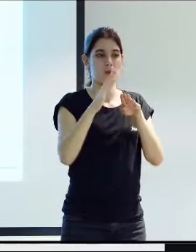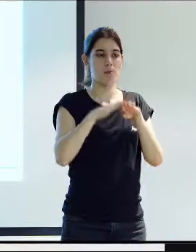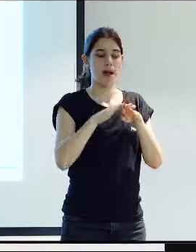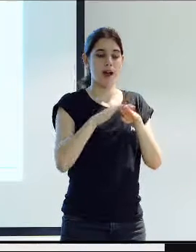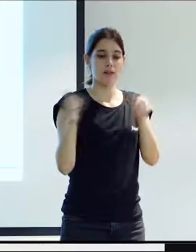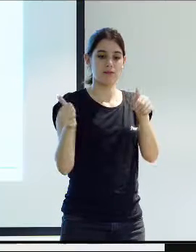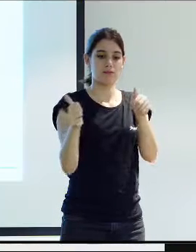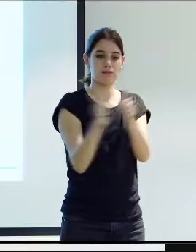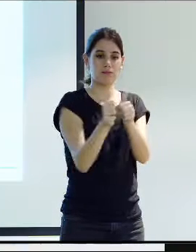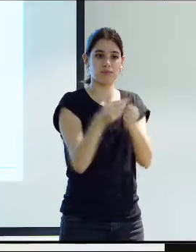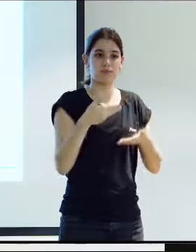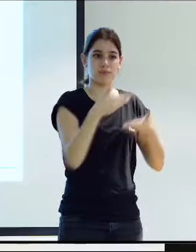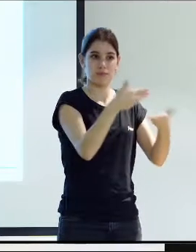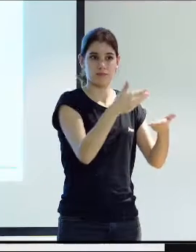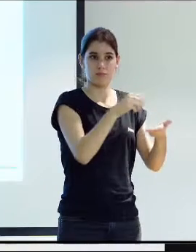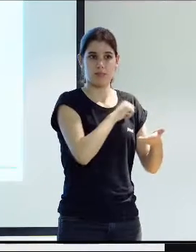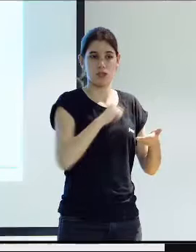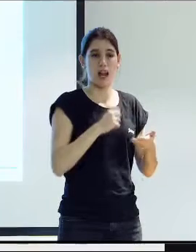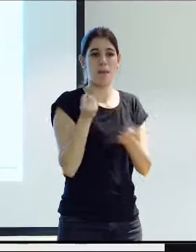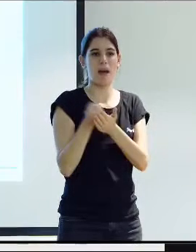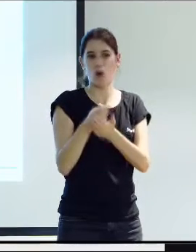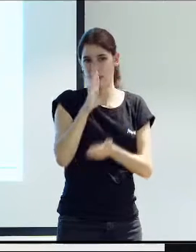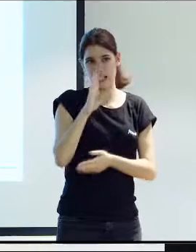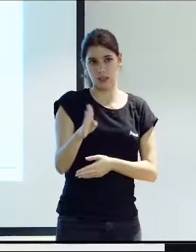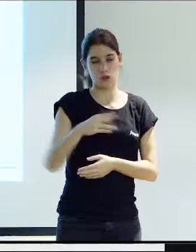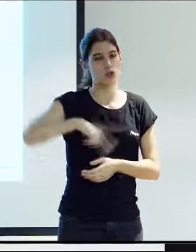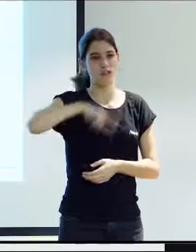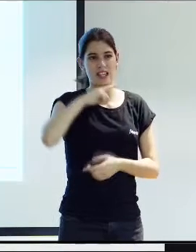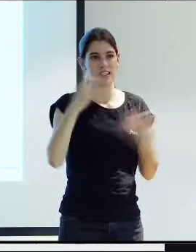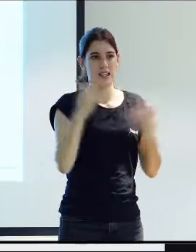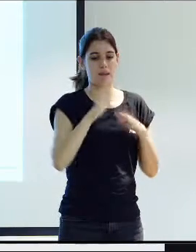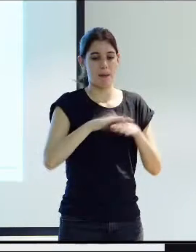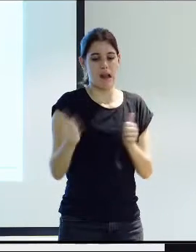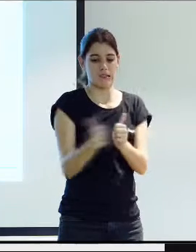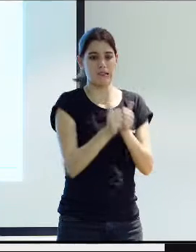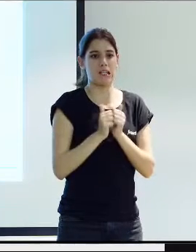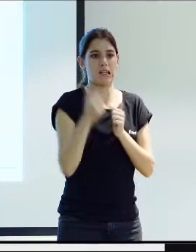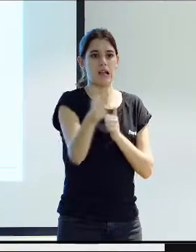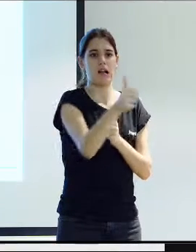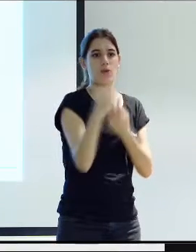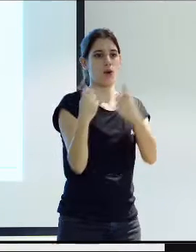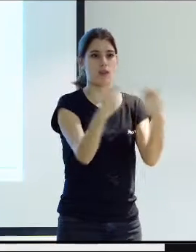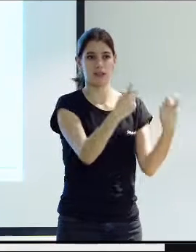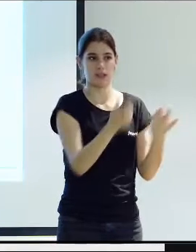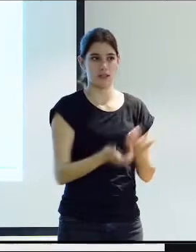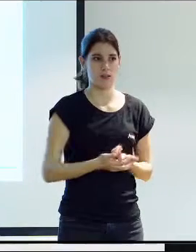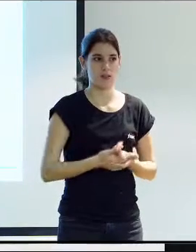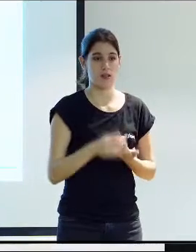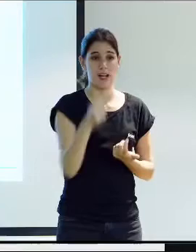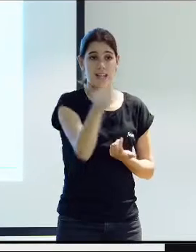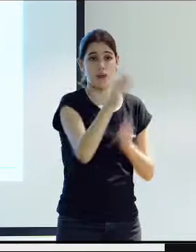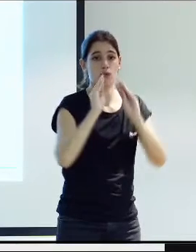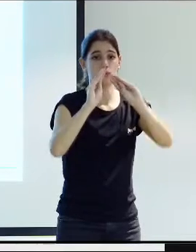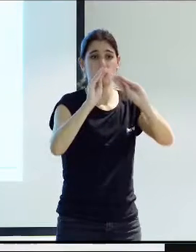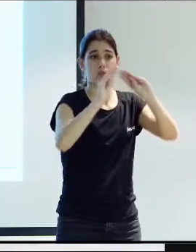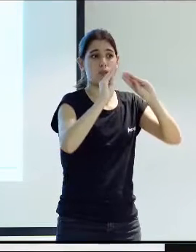because we need to have a personal assistant through direct payment, because this is the personal assistance that